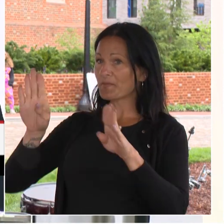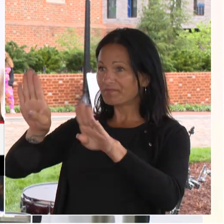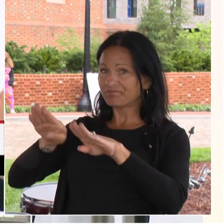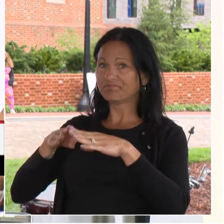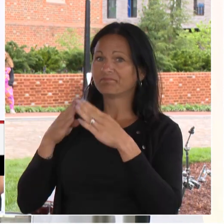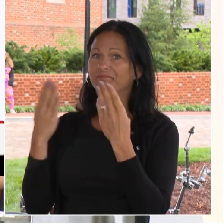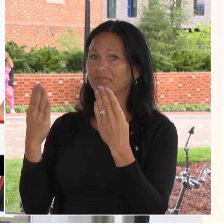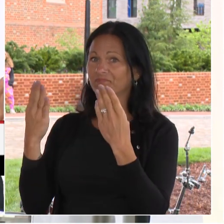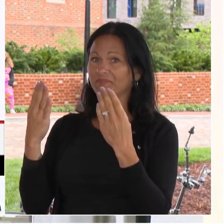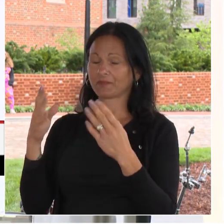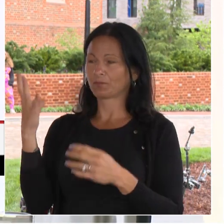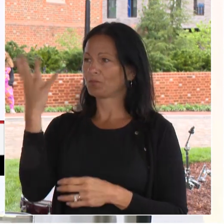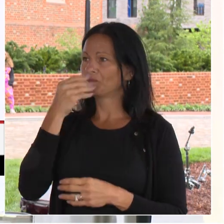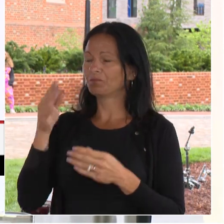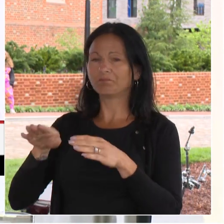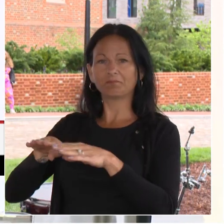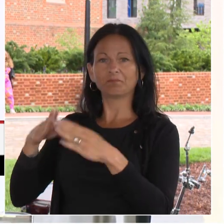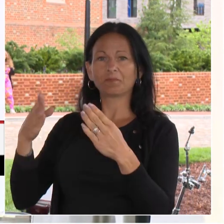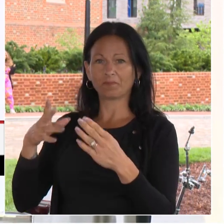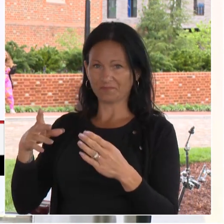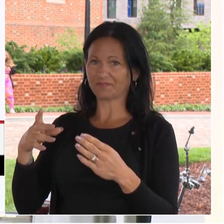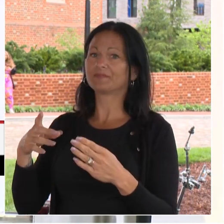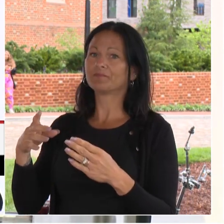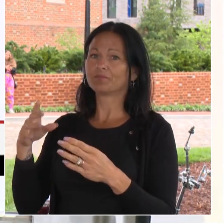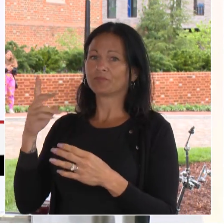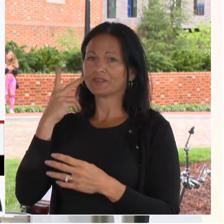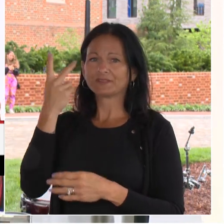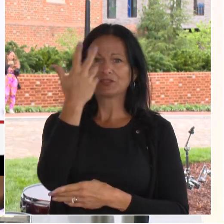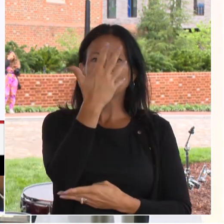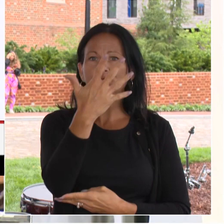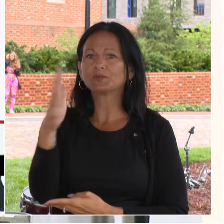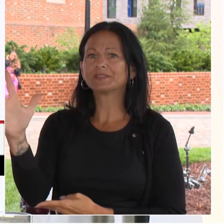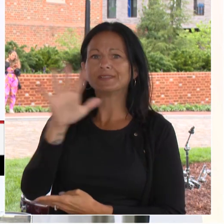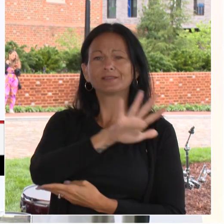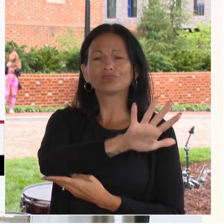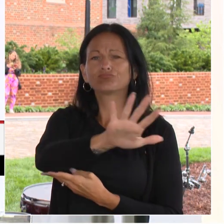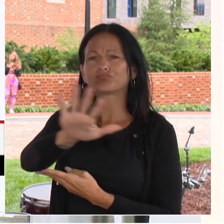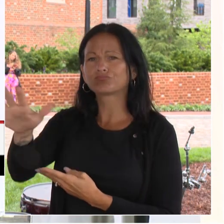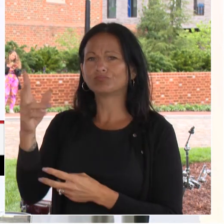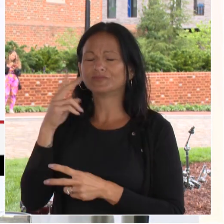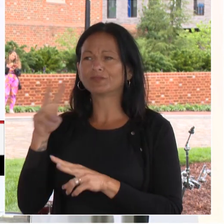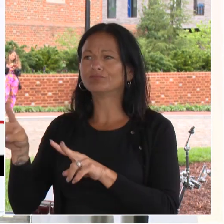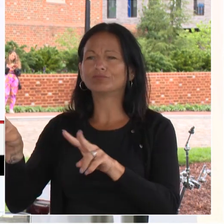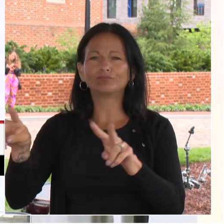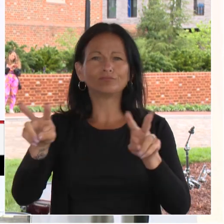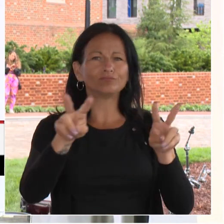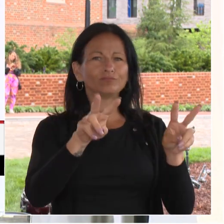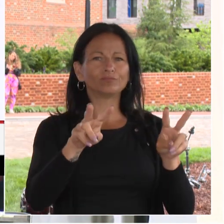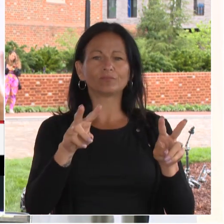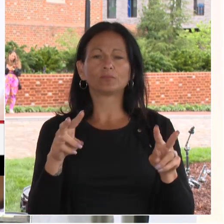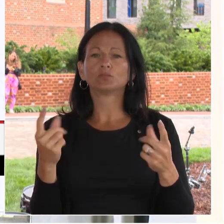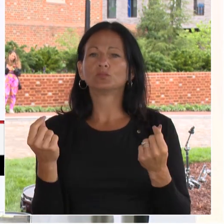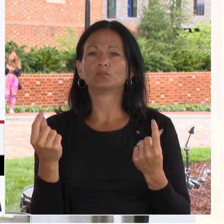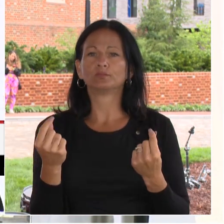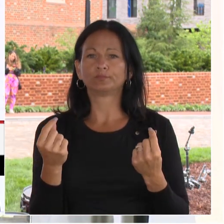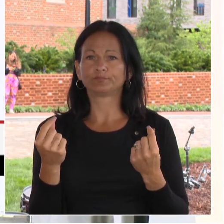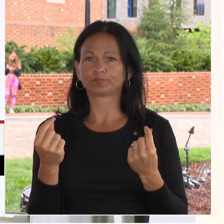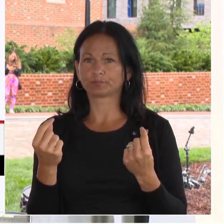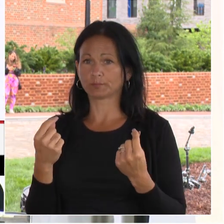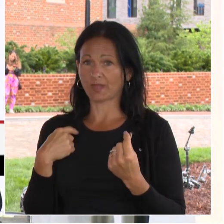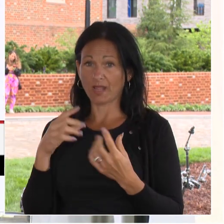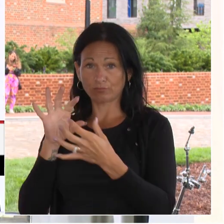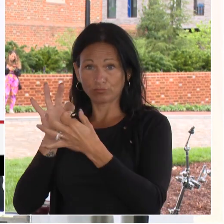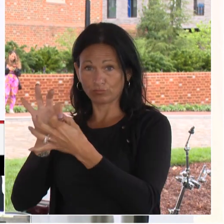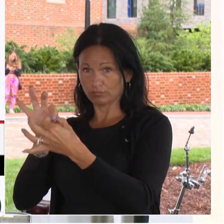and see the forest for the trees. So what I tend to do is I draw on all of these relationships that have gotten us to this